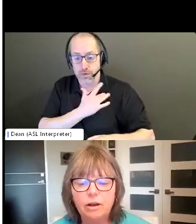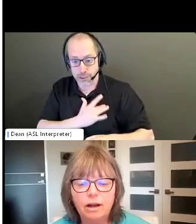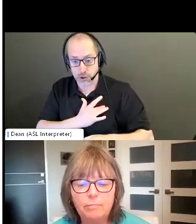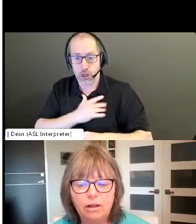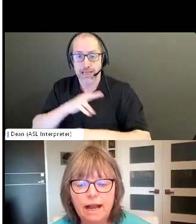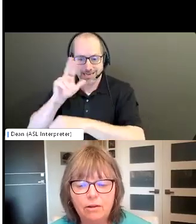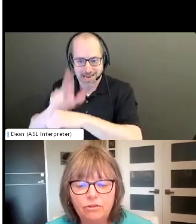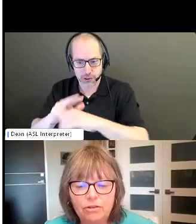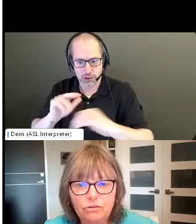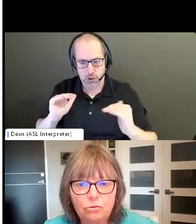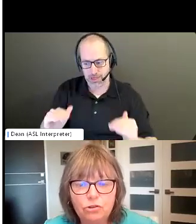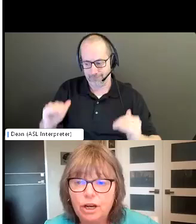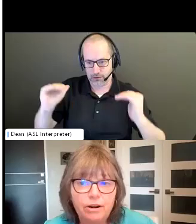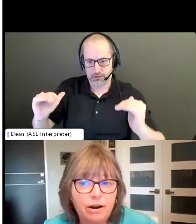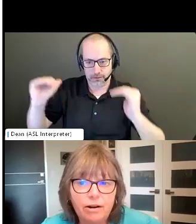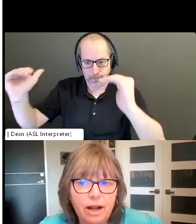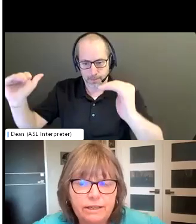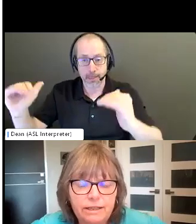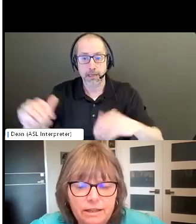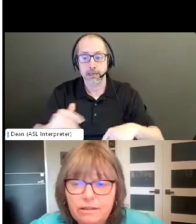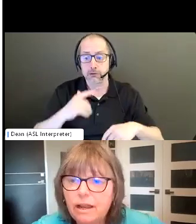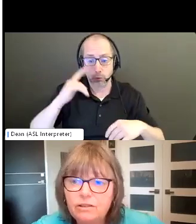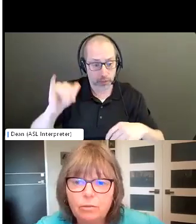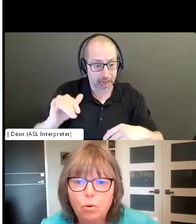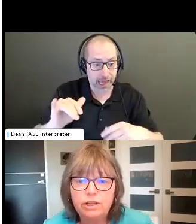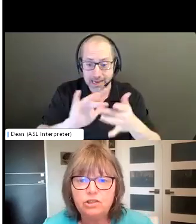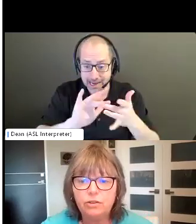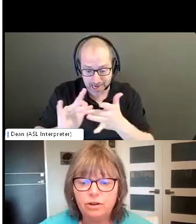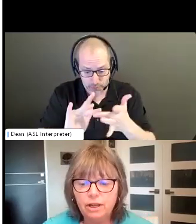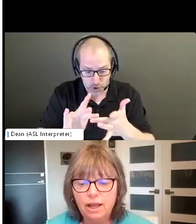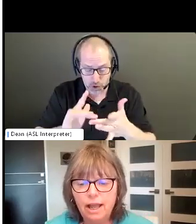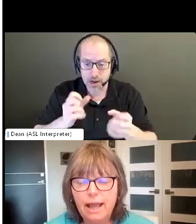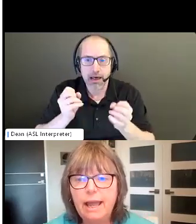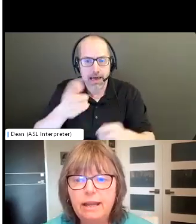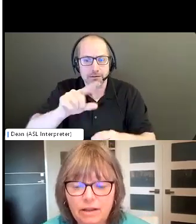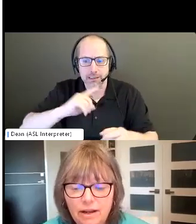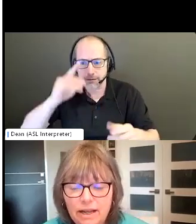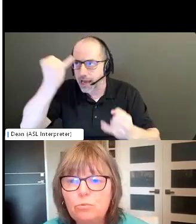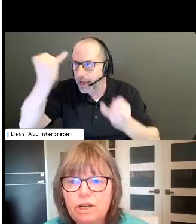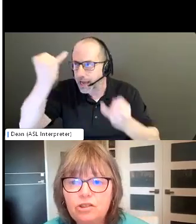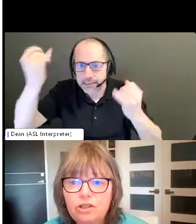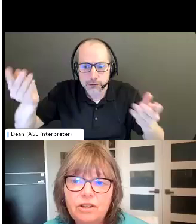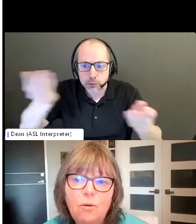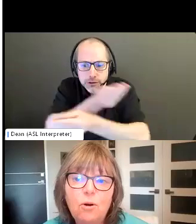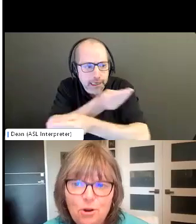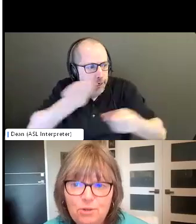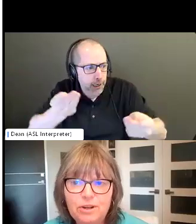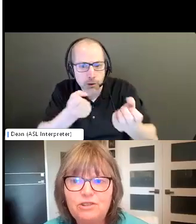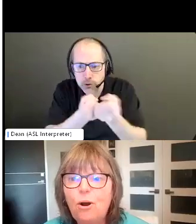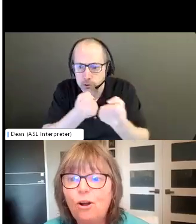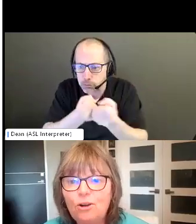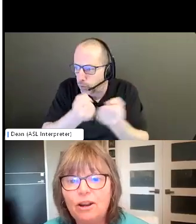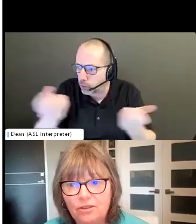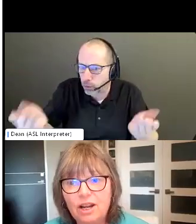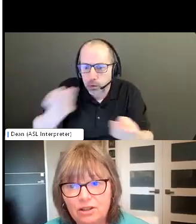that allows us to share our ideas and support each other. And it reaches or could